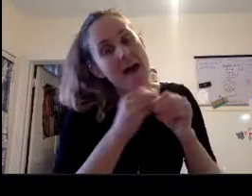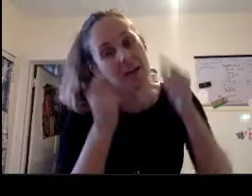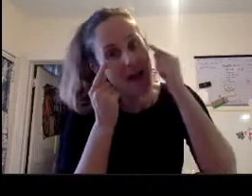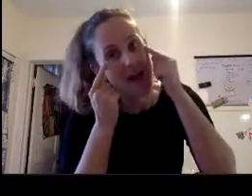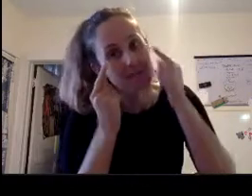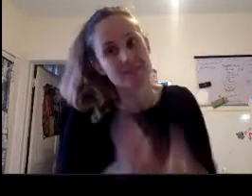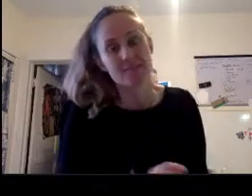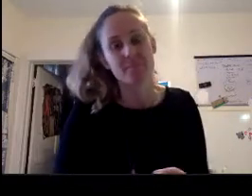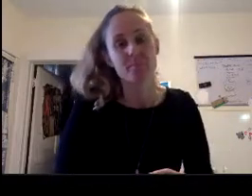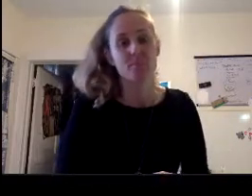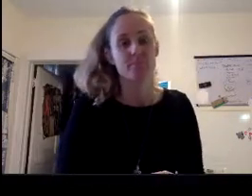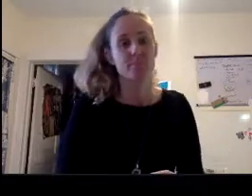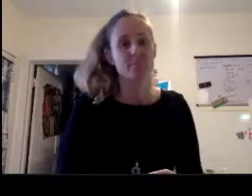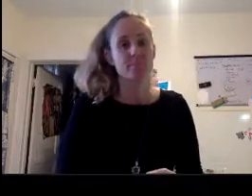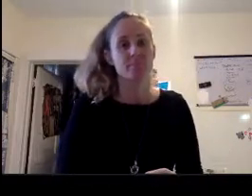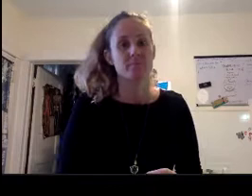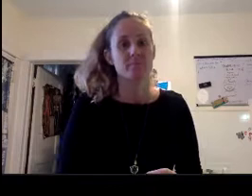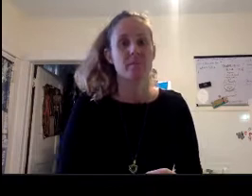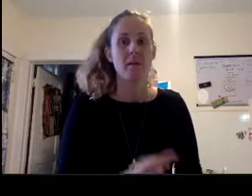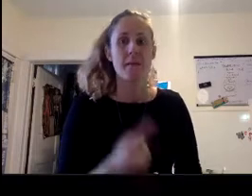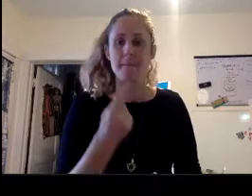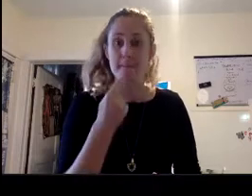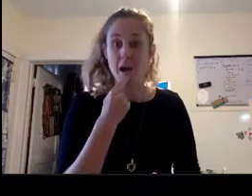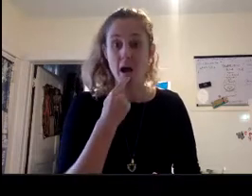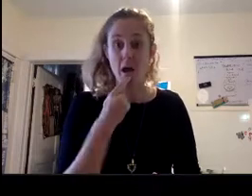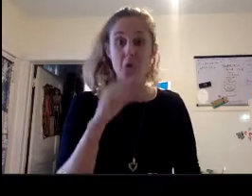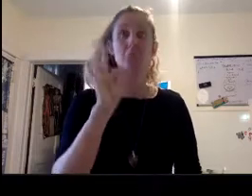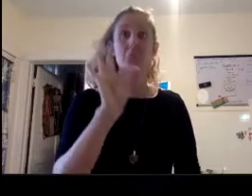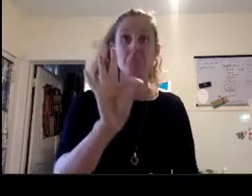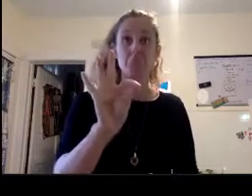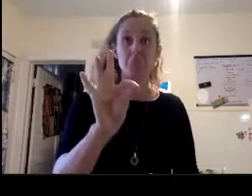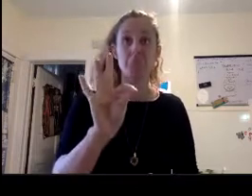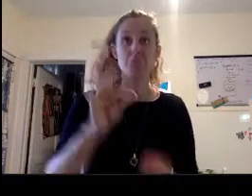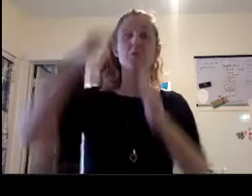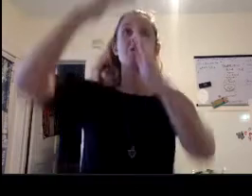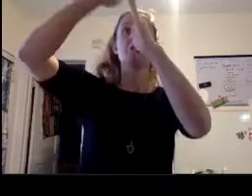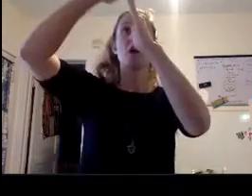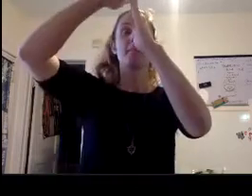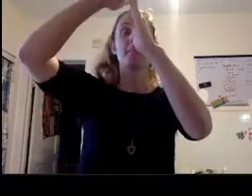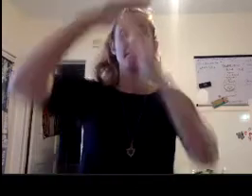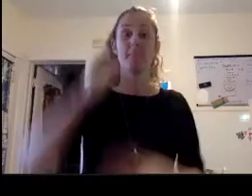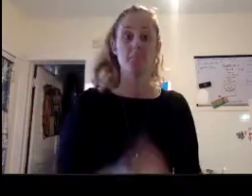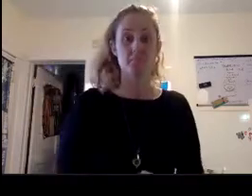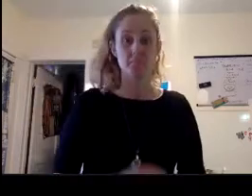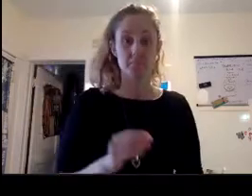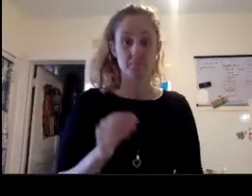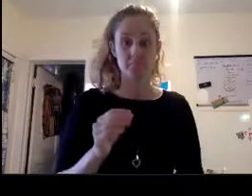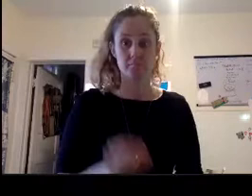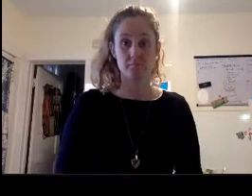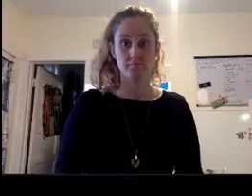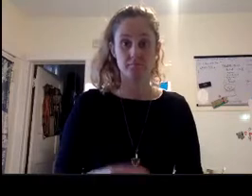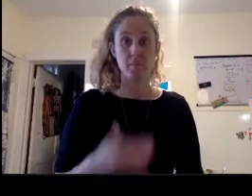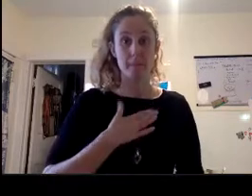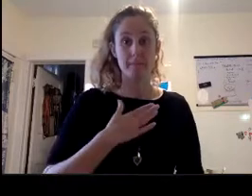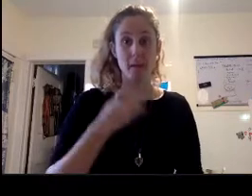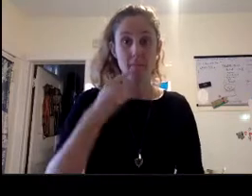pictures. And I could put the mouth here or up at the top. I'm going to put the mouth over here